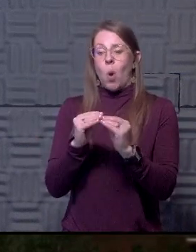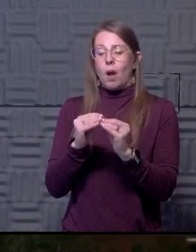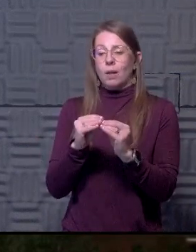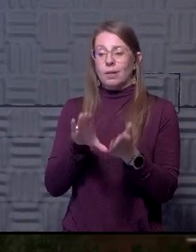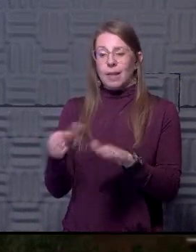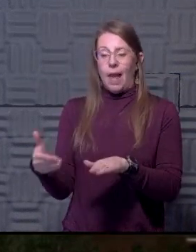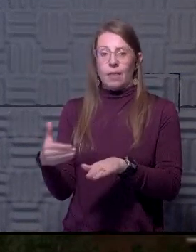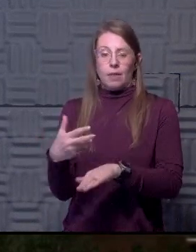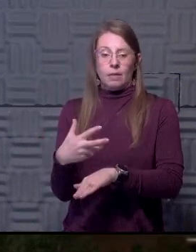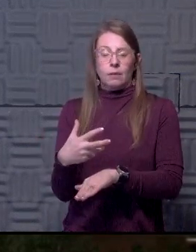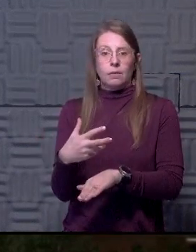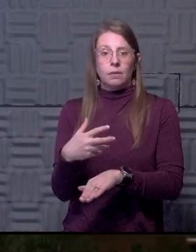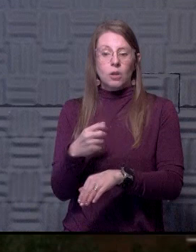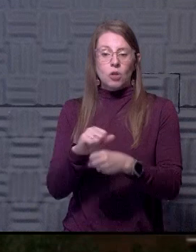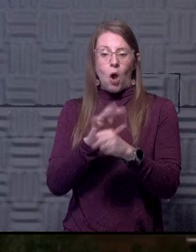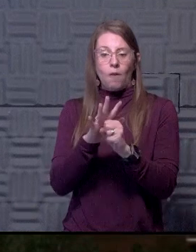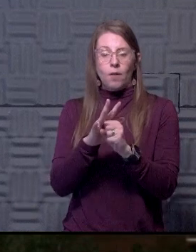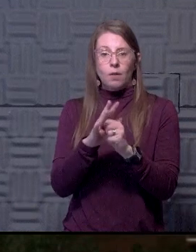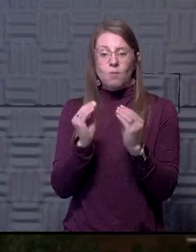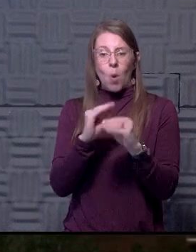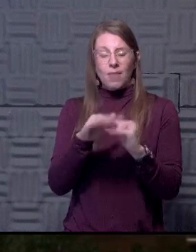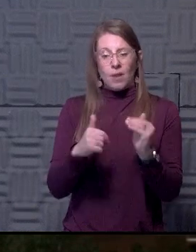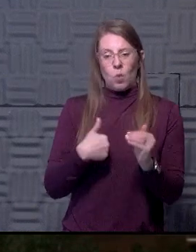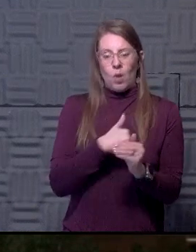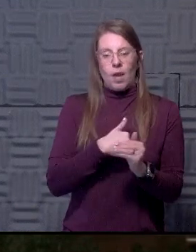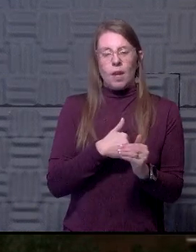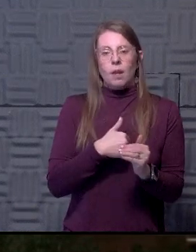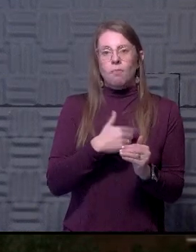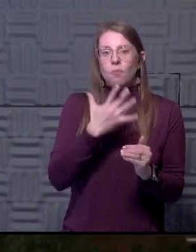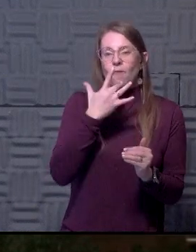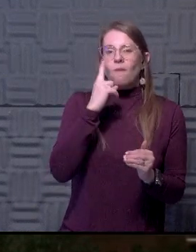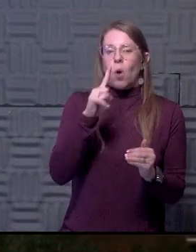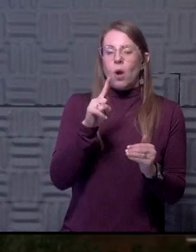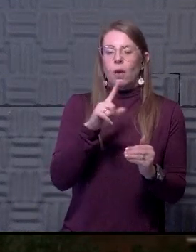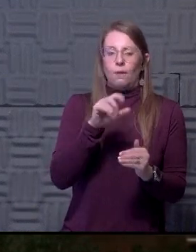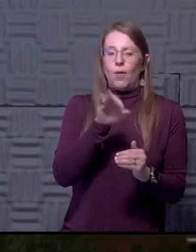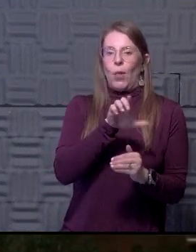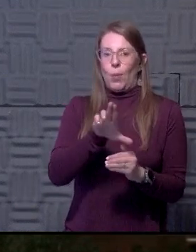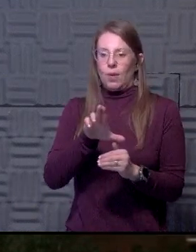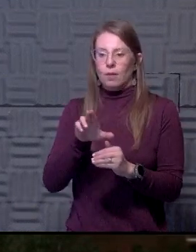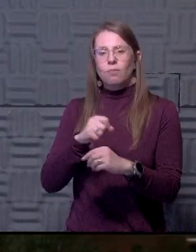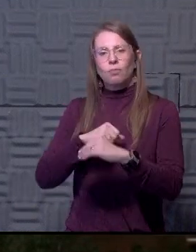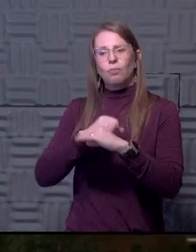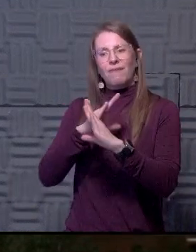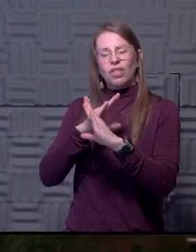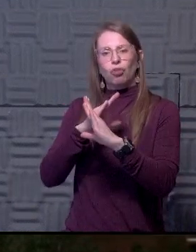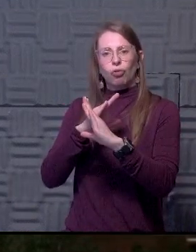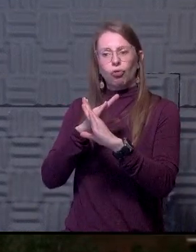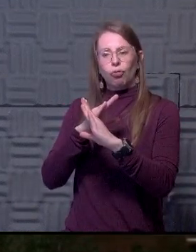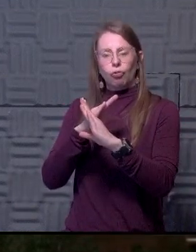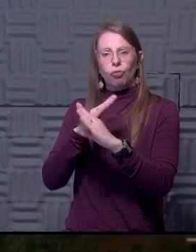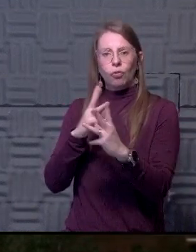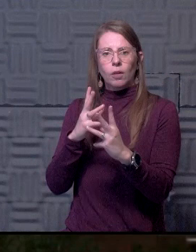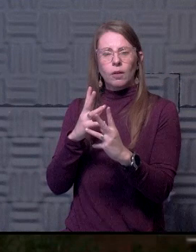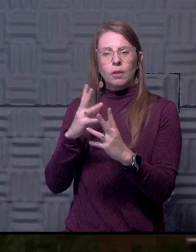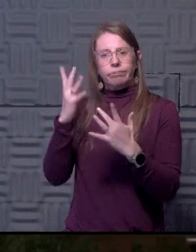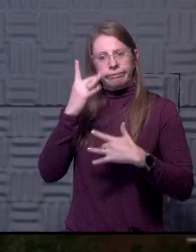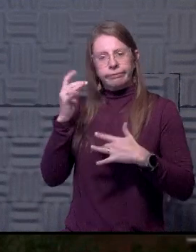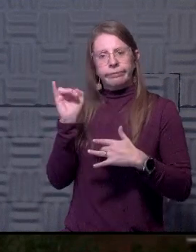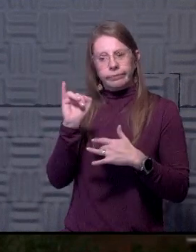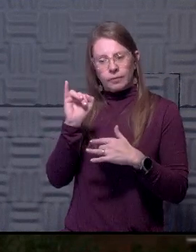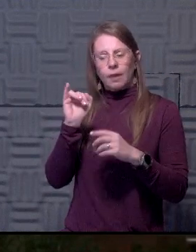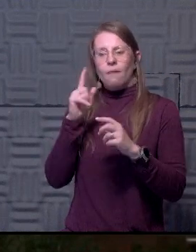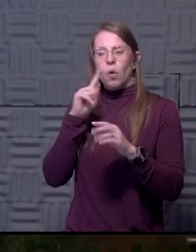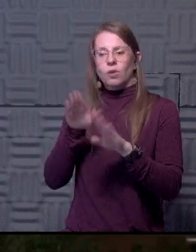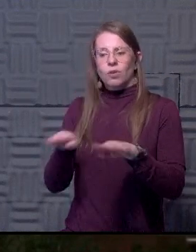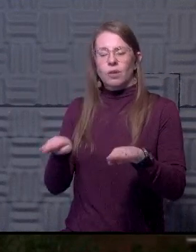allow for influenza. So this is still a vaccine preventable disease for children. And even if it's taking a bigger toll in adults, we still need to come up with a